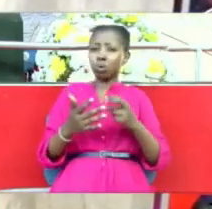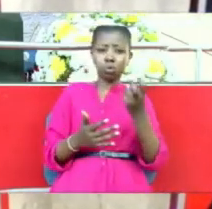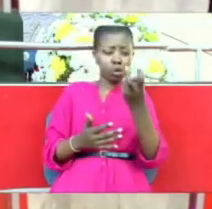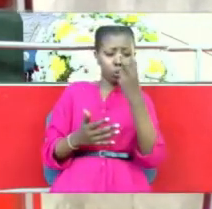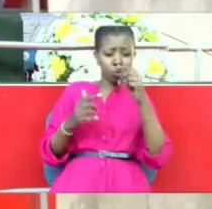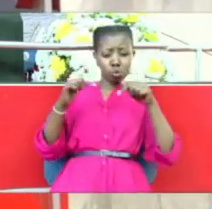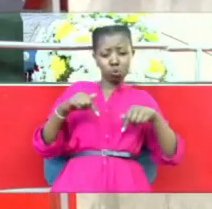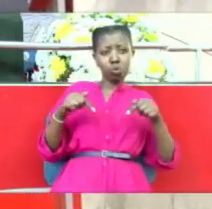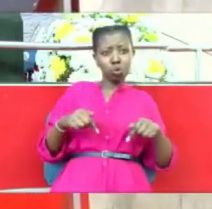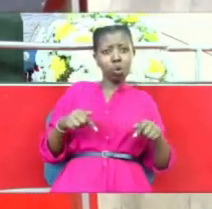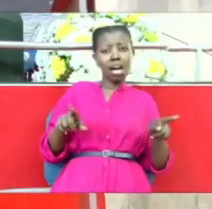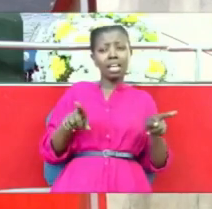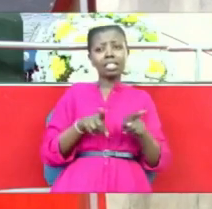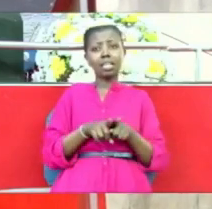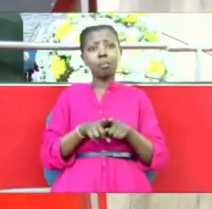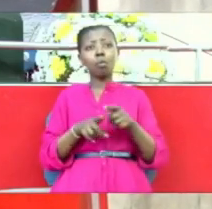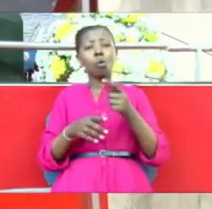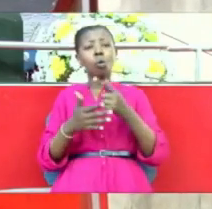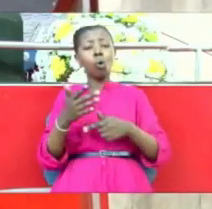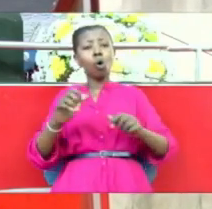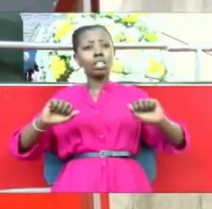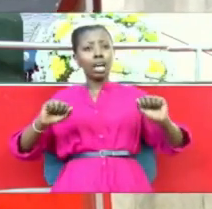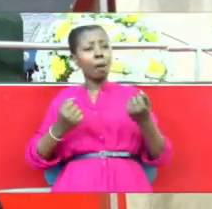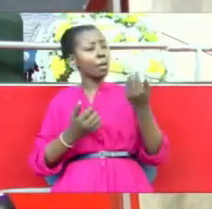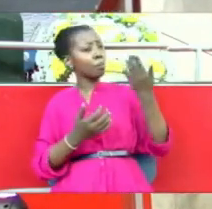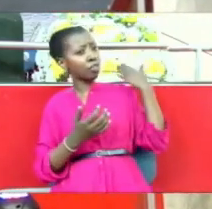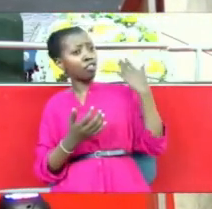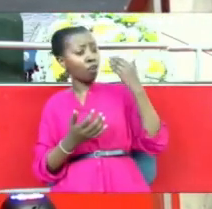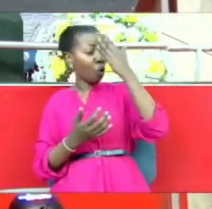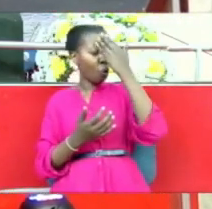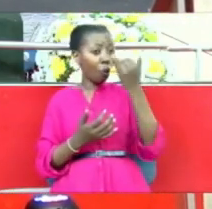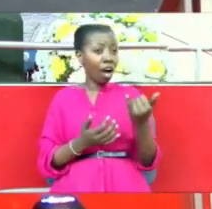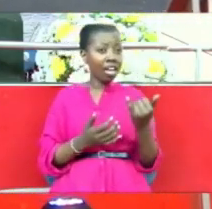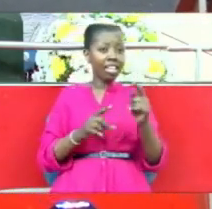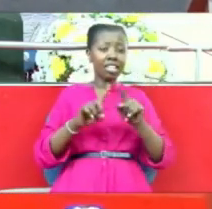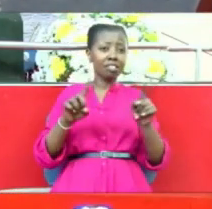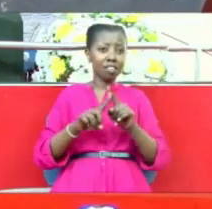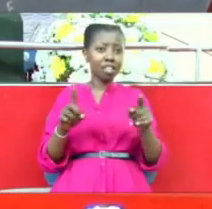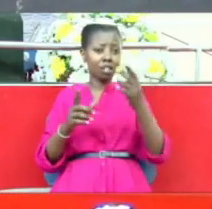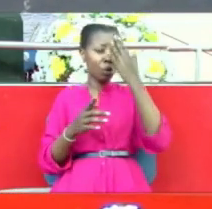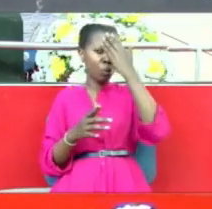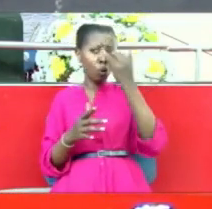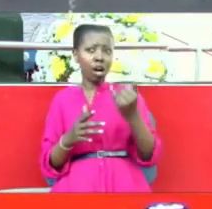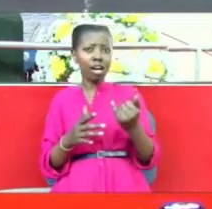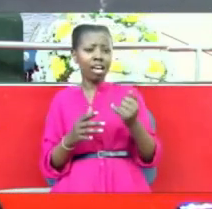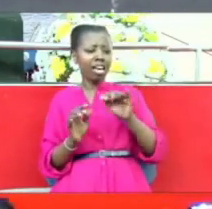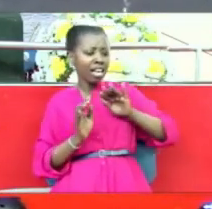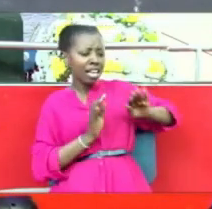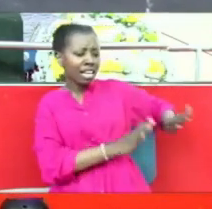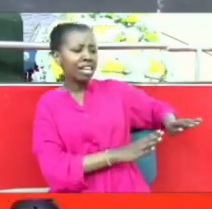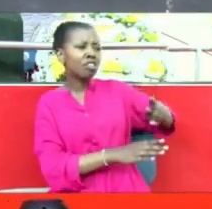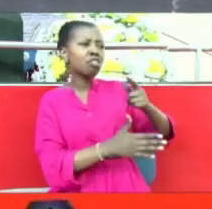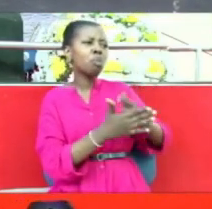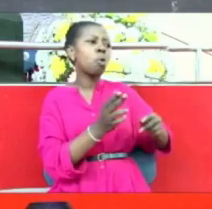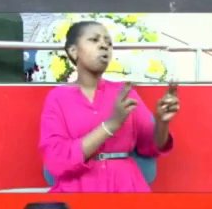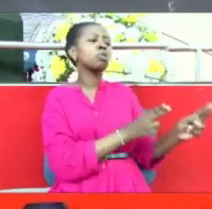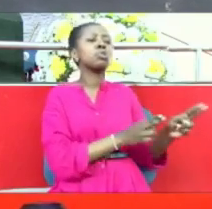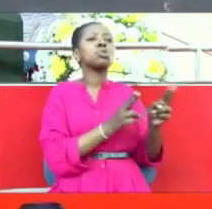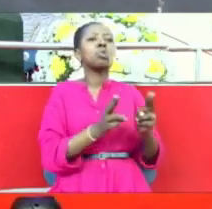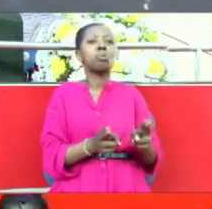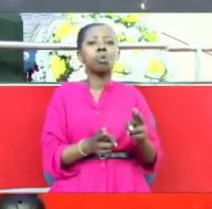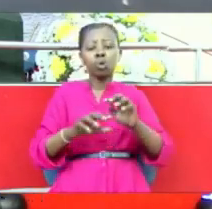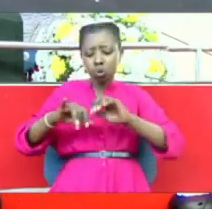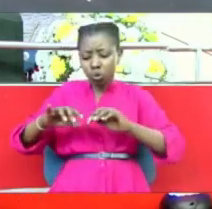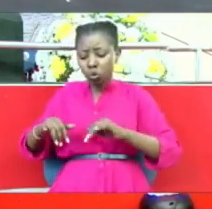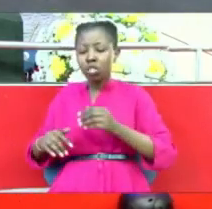and what they gave us then are two different things. Why? Because we have left what was common to seek that which